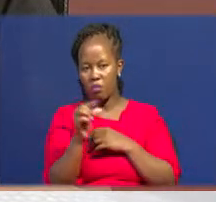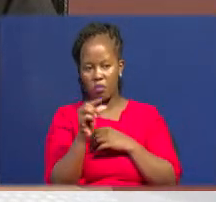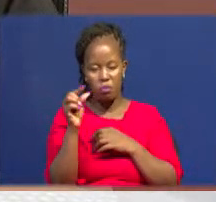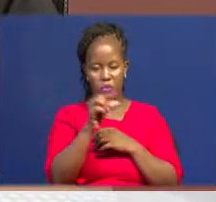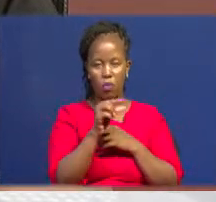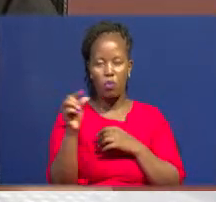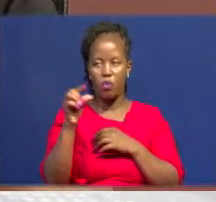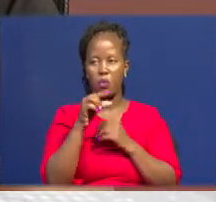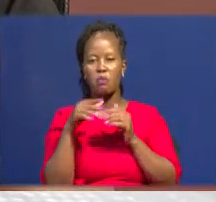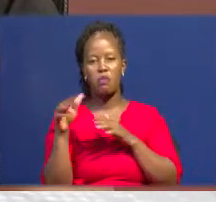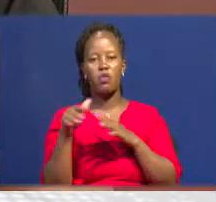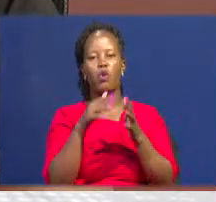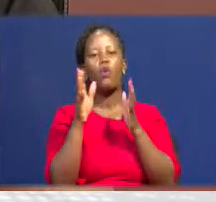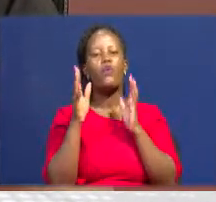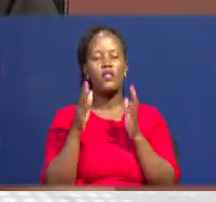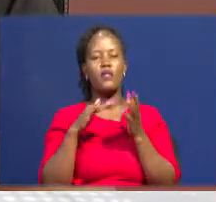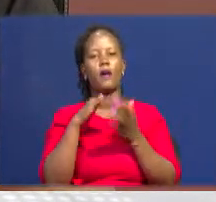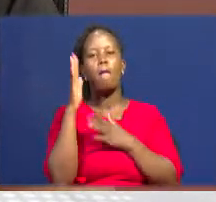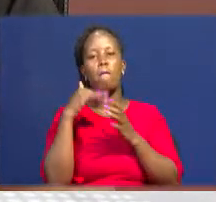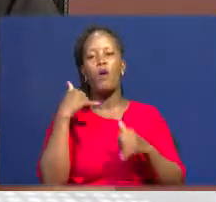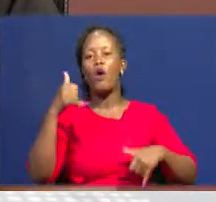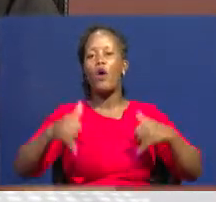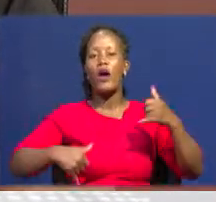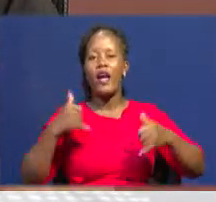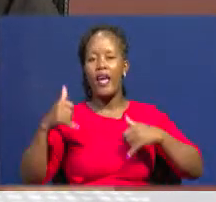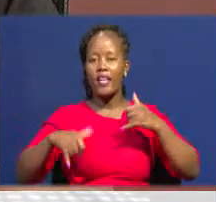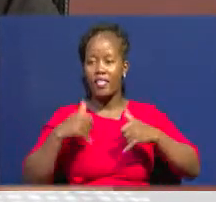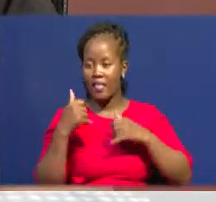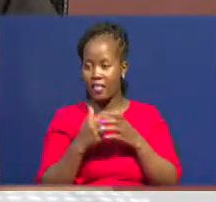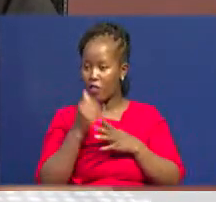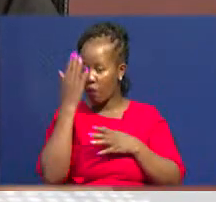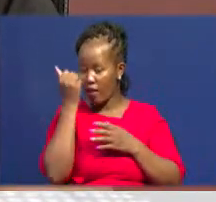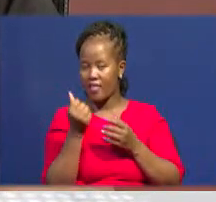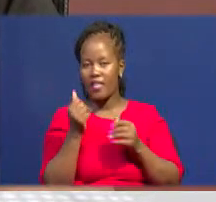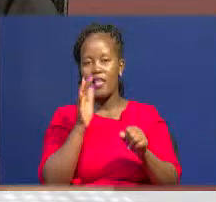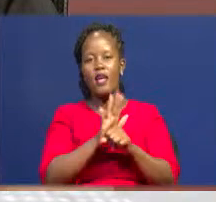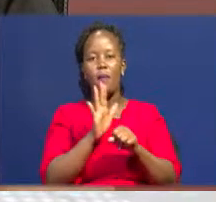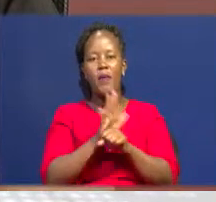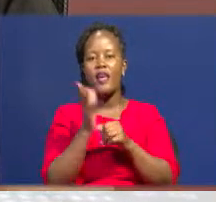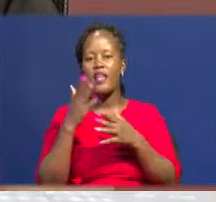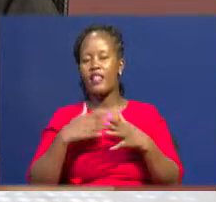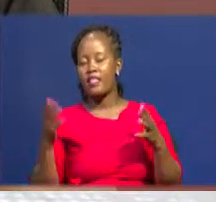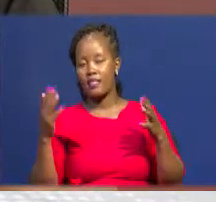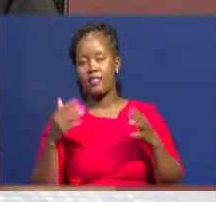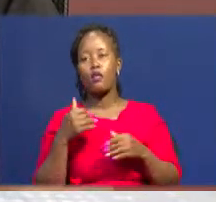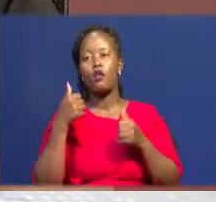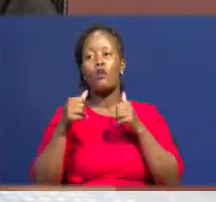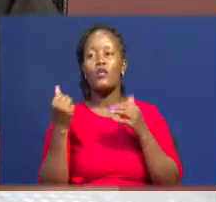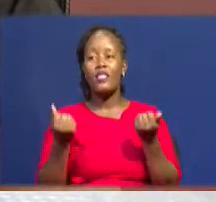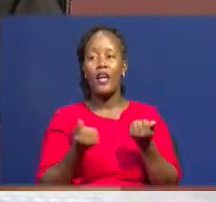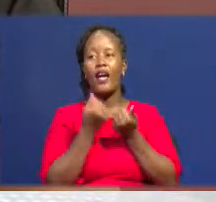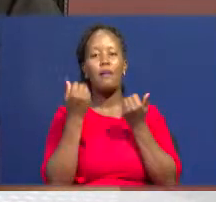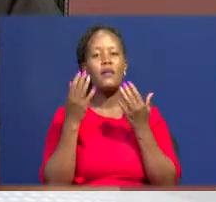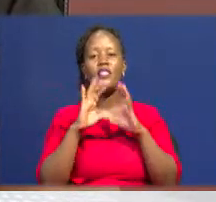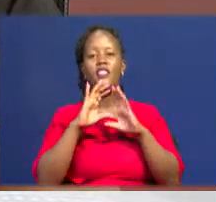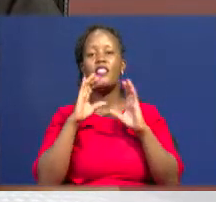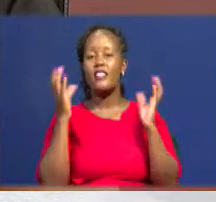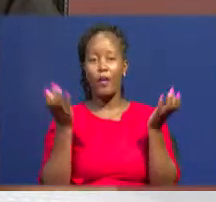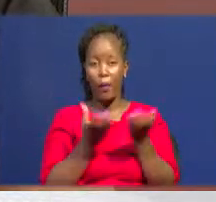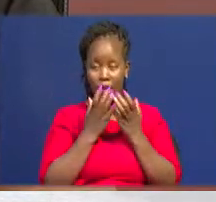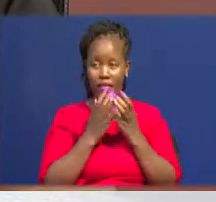of the sport more exciting, because now with everything that's happening around the world, there are too many competing